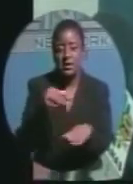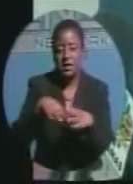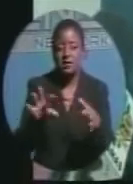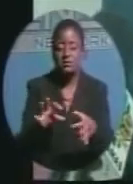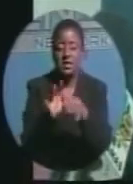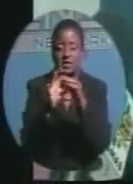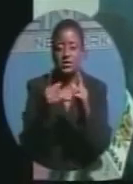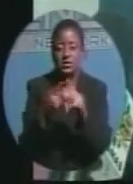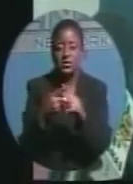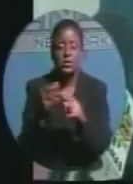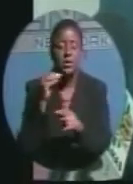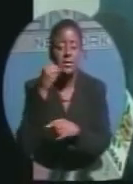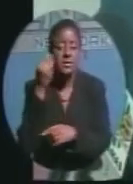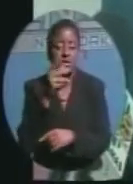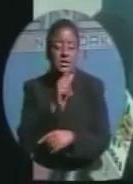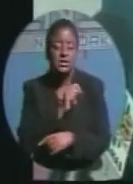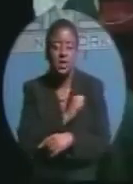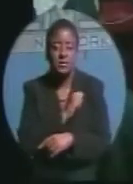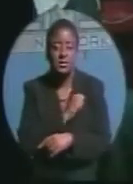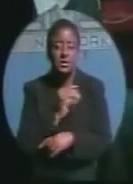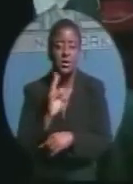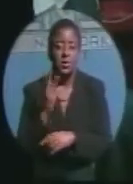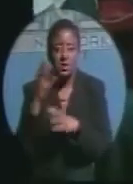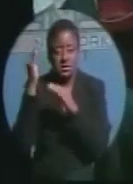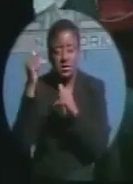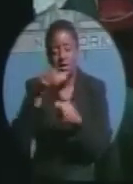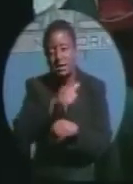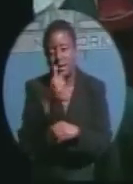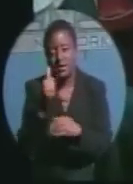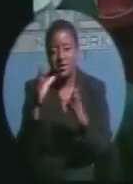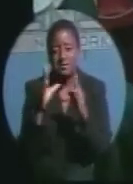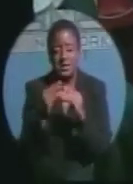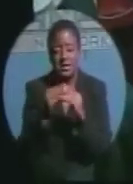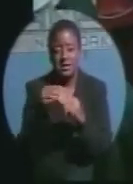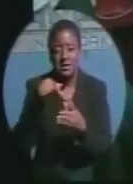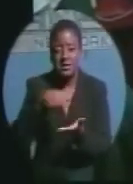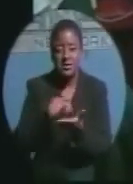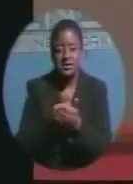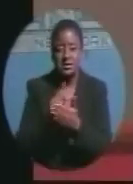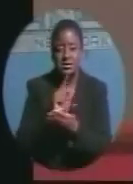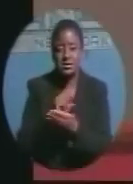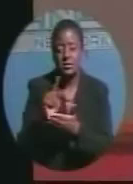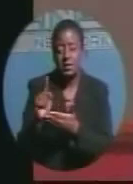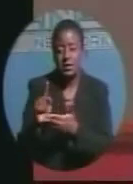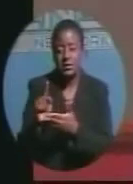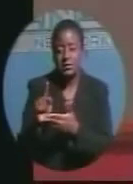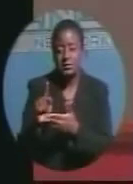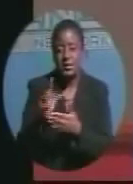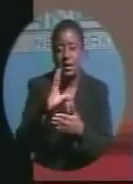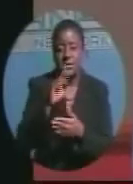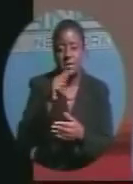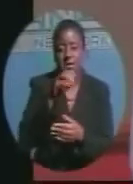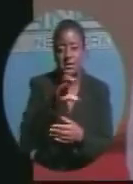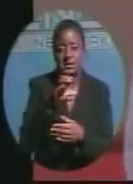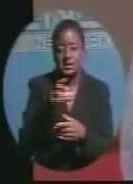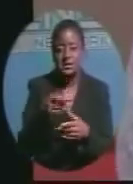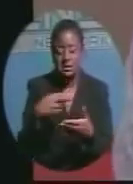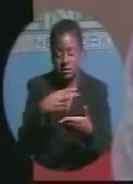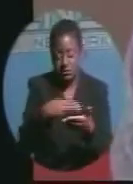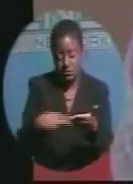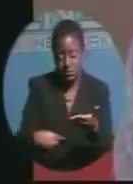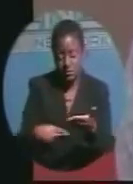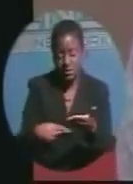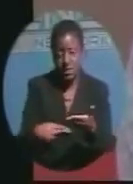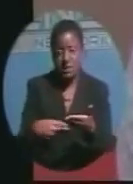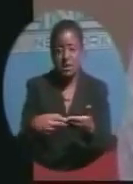and we expect to have another meeting probably this week. In an earlier press release, BTC noted several reasons for releasing Thompson, who